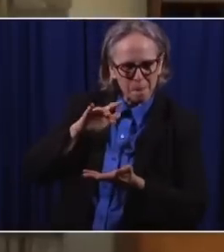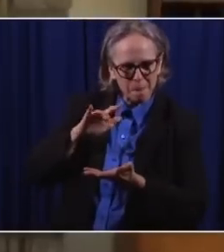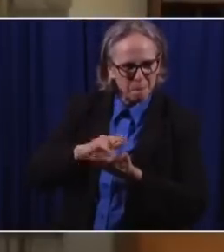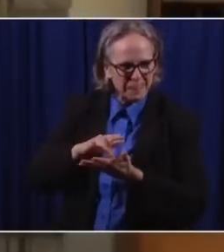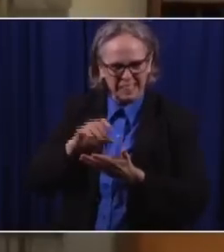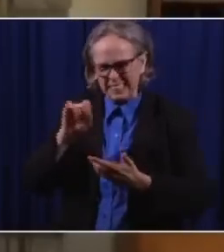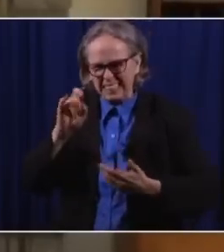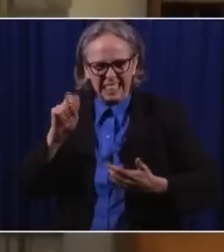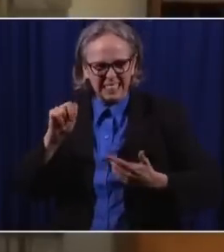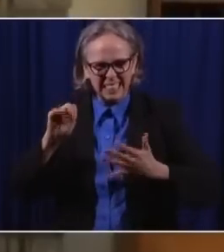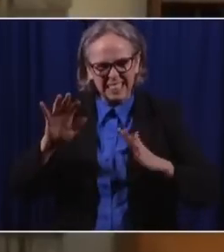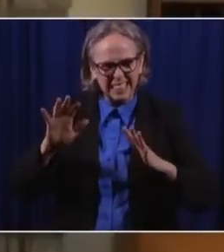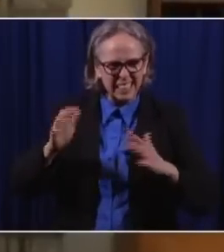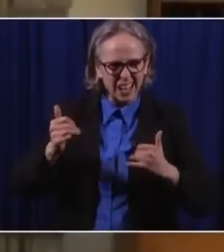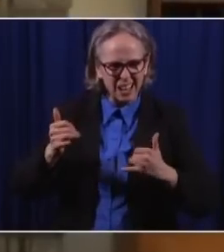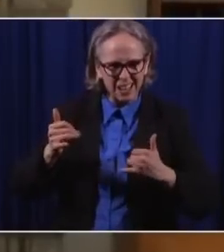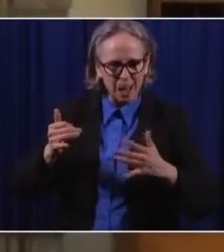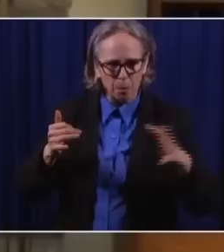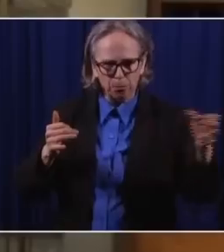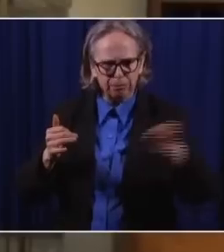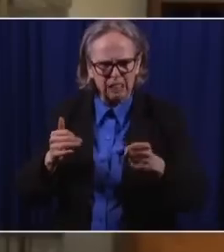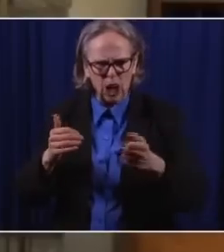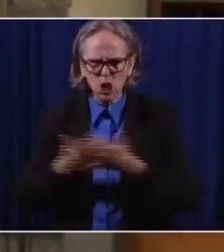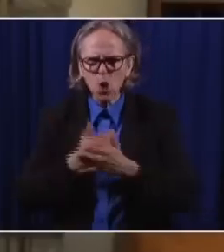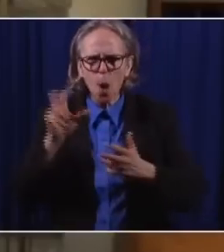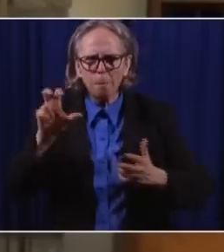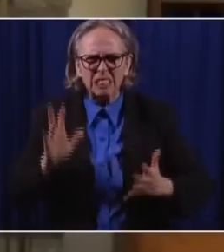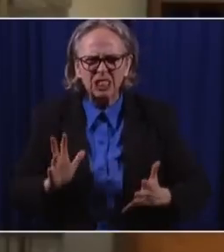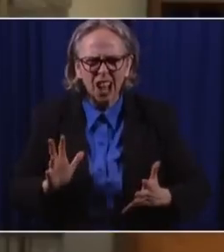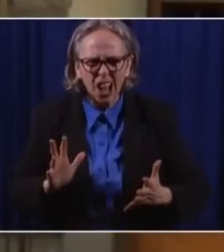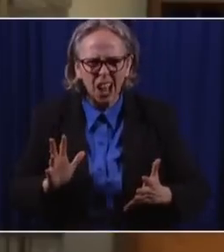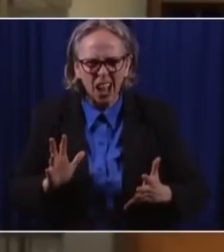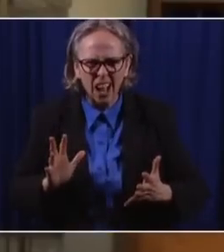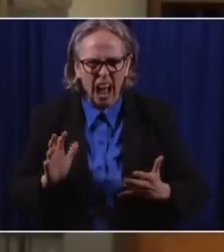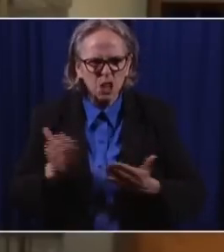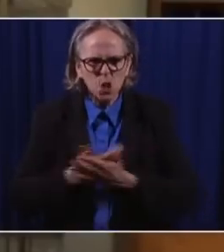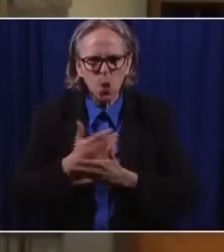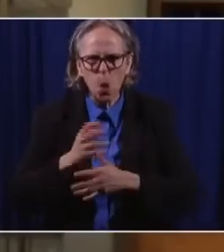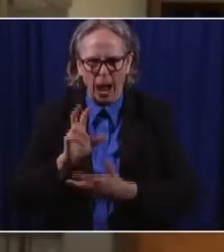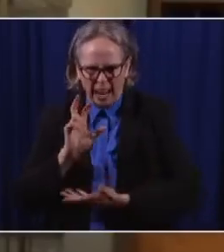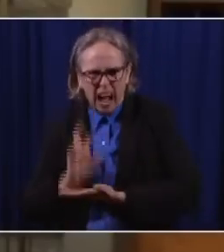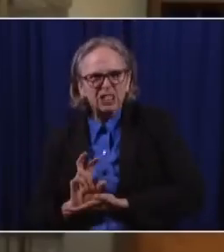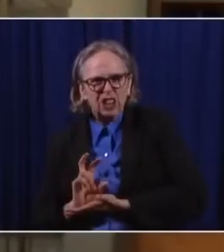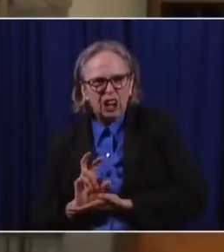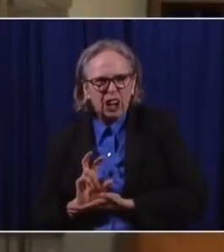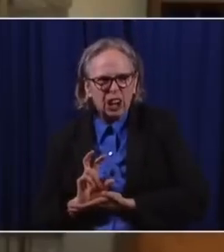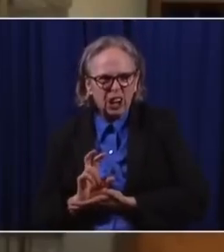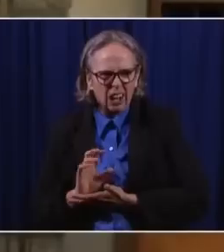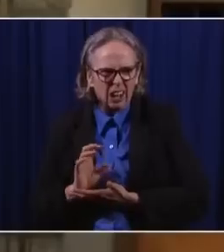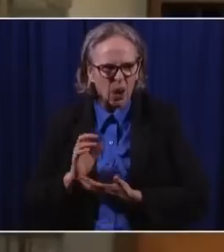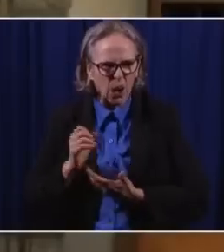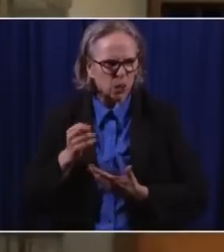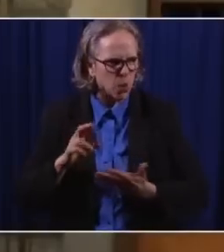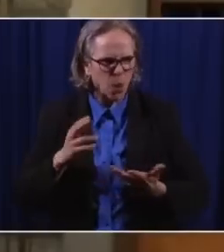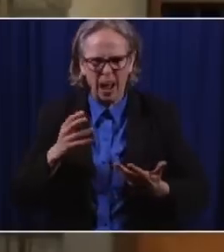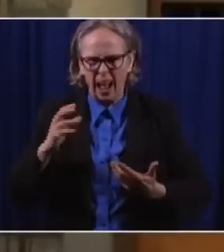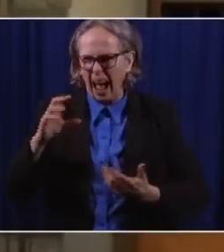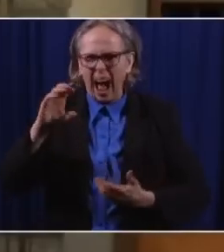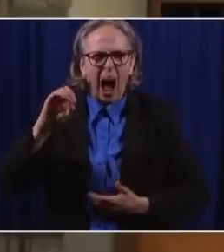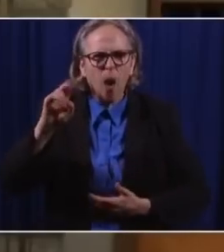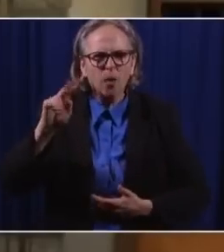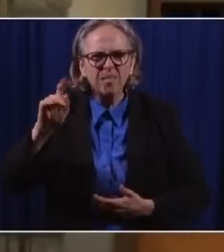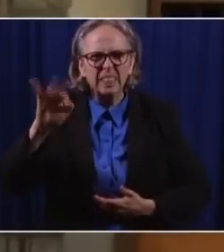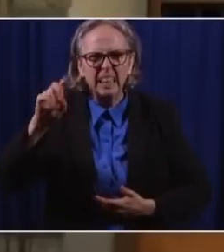in you get another pitcher, you add another pitcher, and you add another catcher, you add another outfielder, and position player or something,